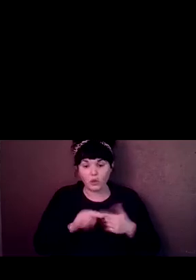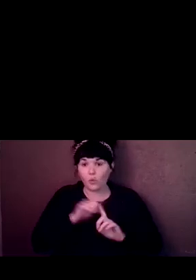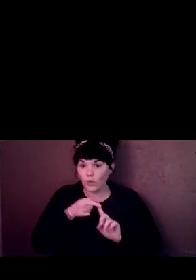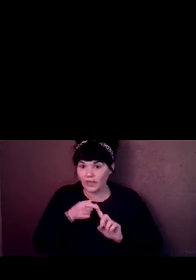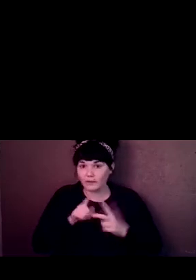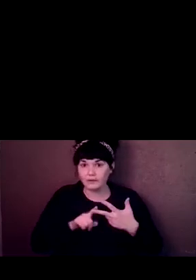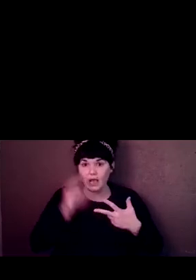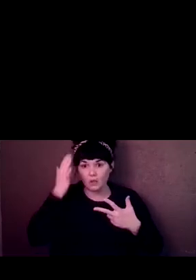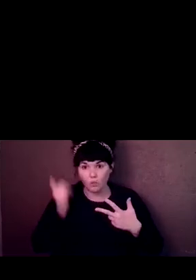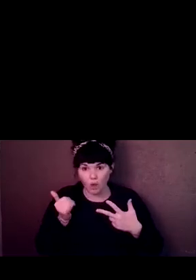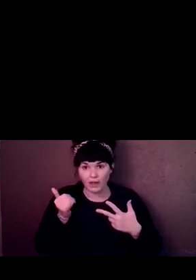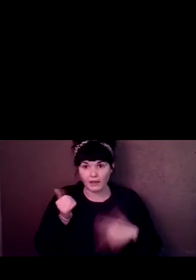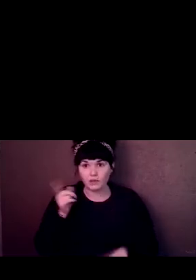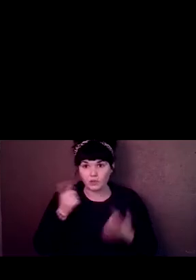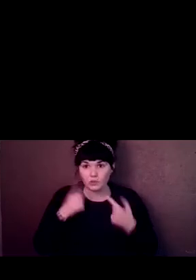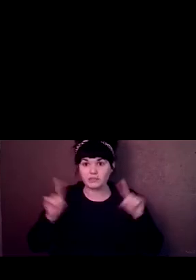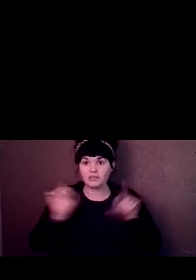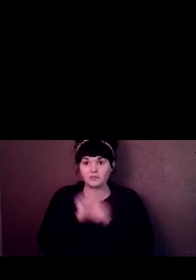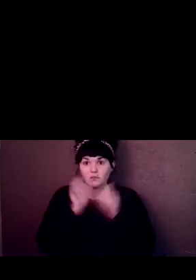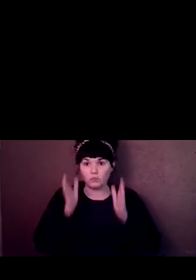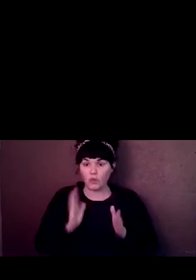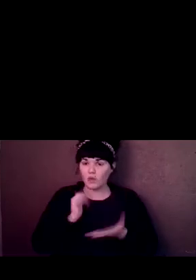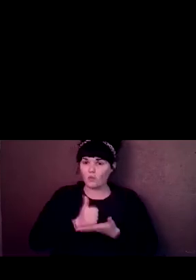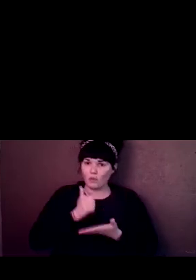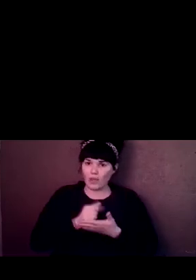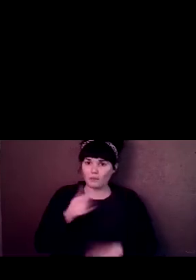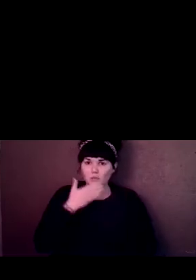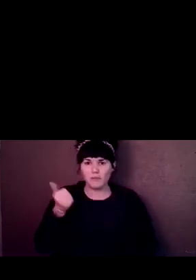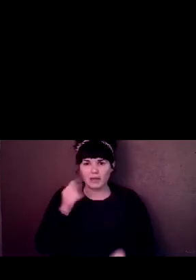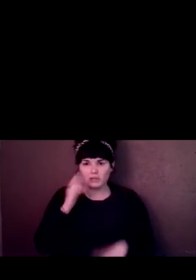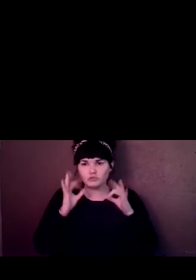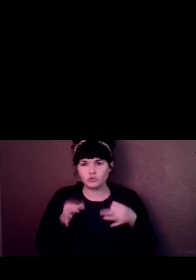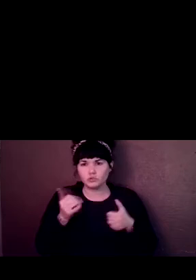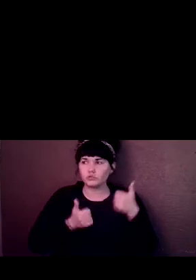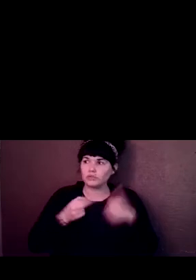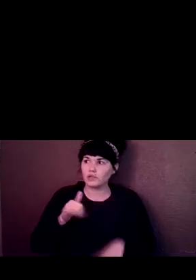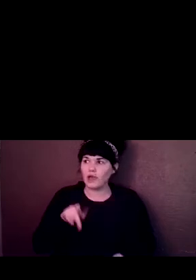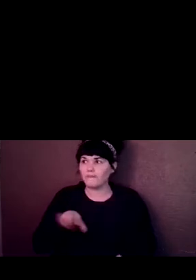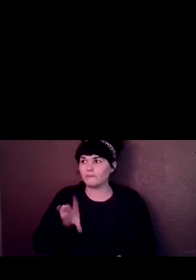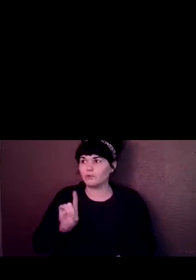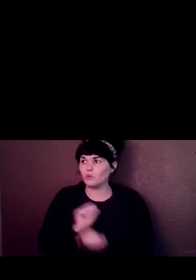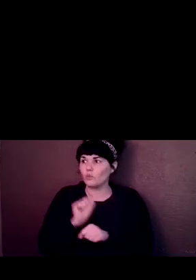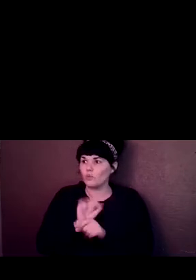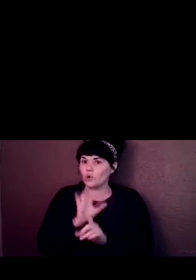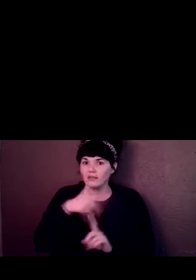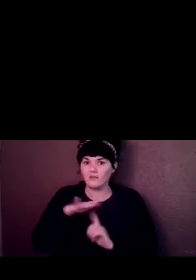you are a successful employee will help you better choose which hybrid work environment is right for